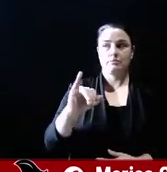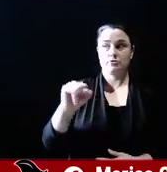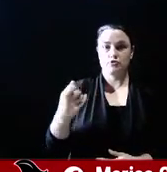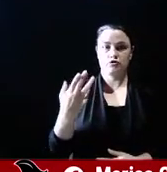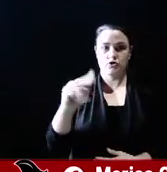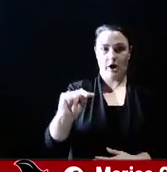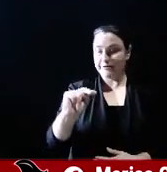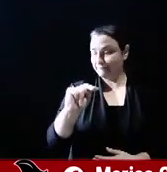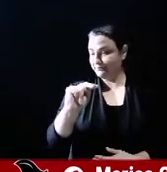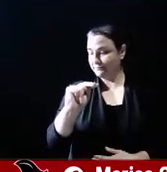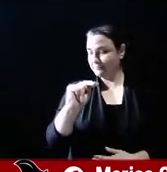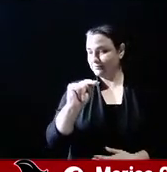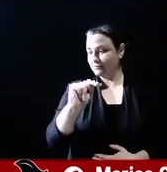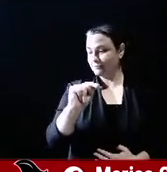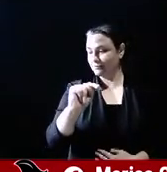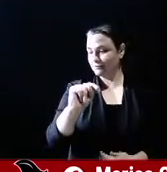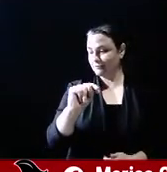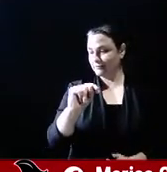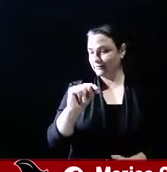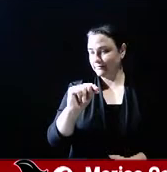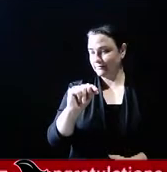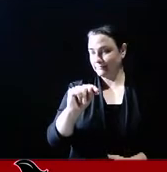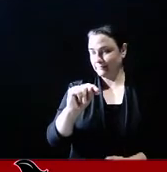John David Wetterer.